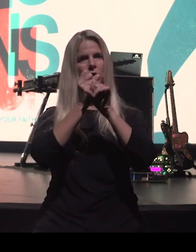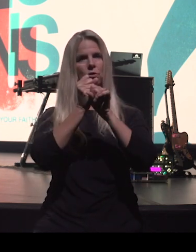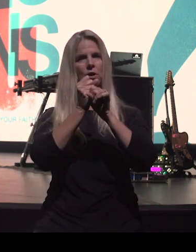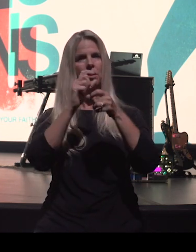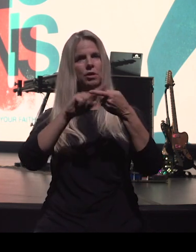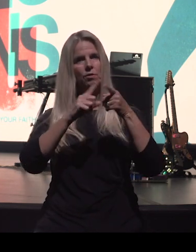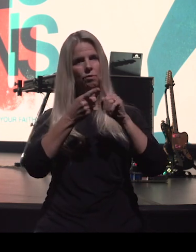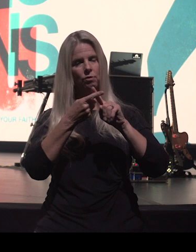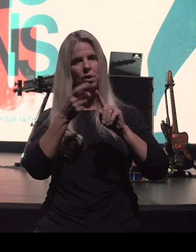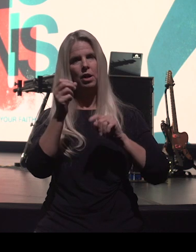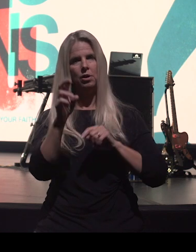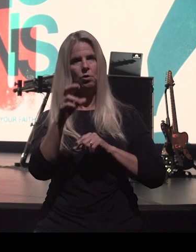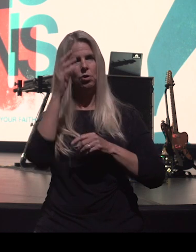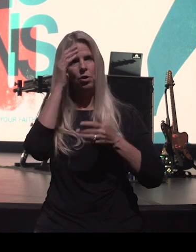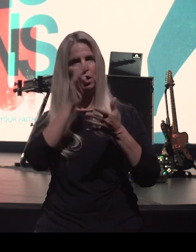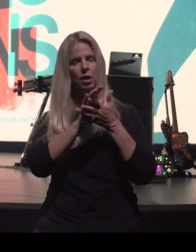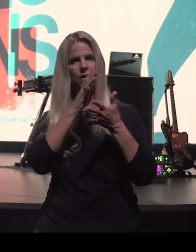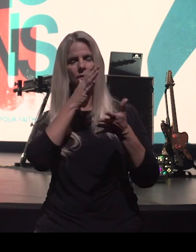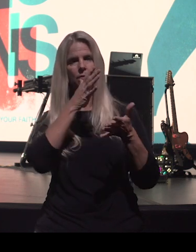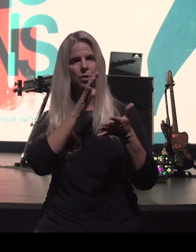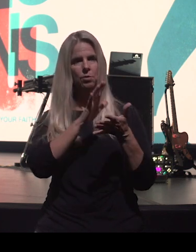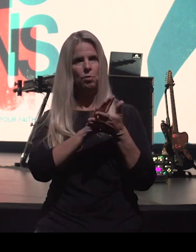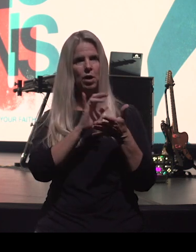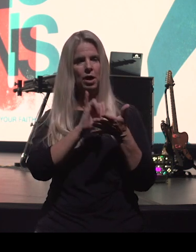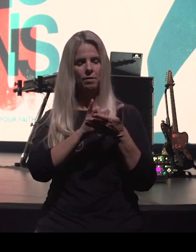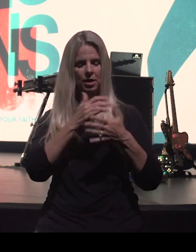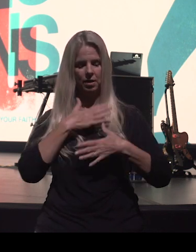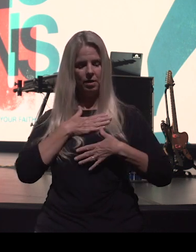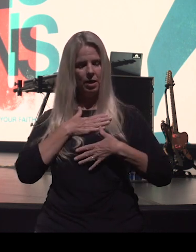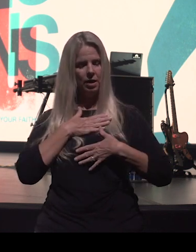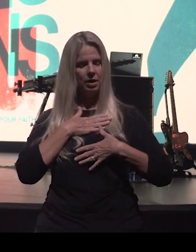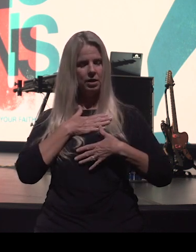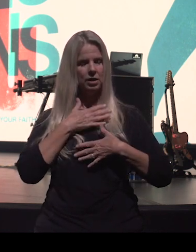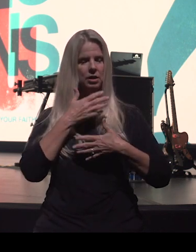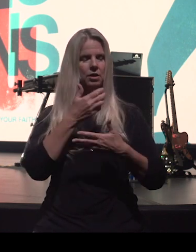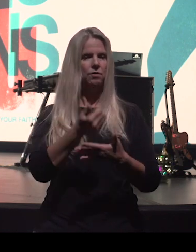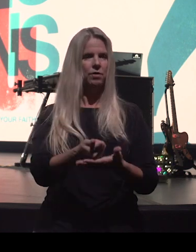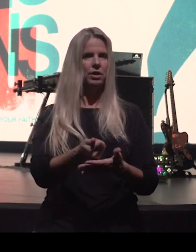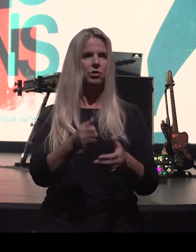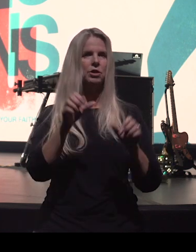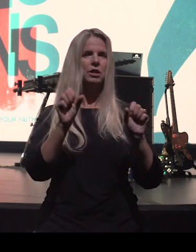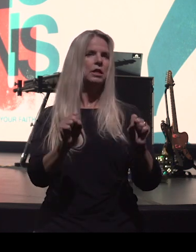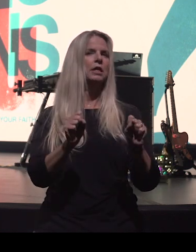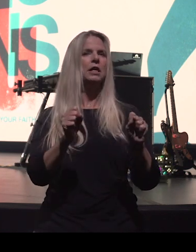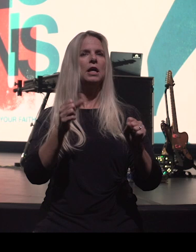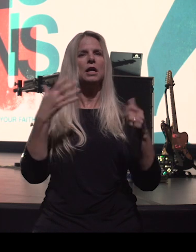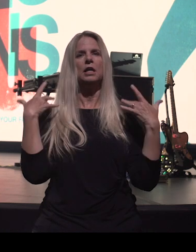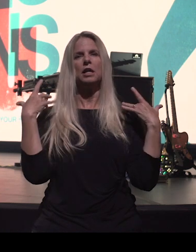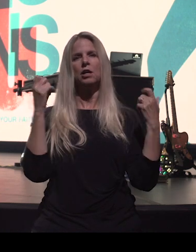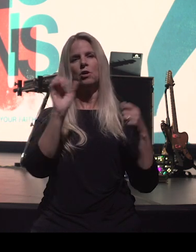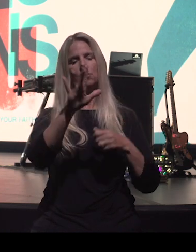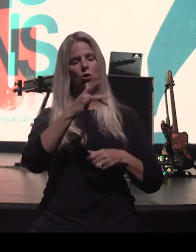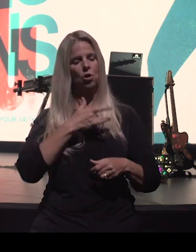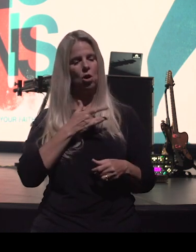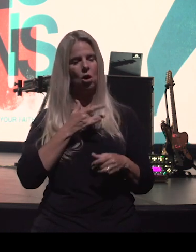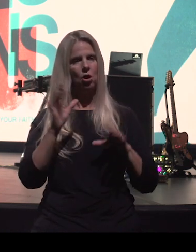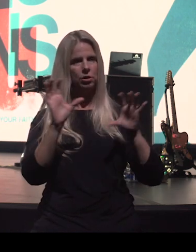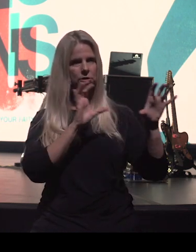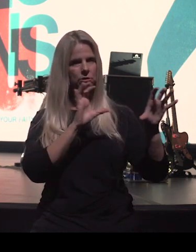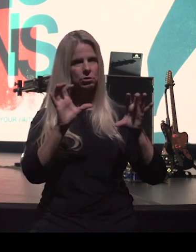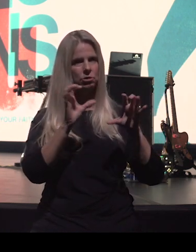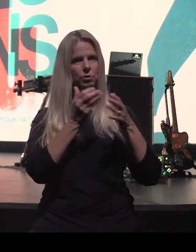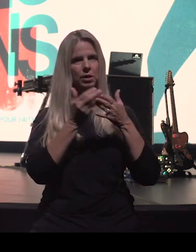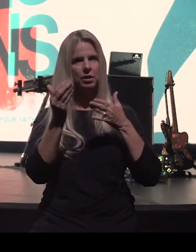anybody. And that confession will begin to heal your heart. You might need to start doing things with proper motives. You know, don't